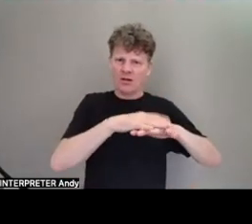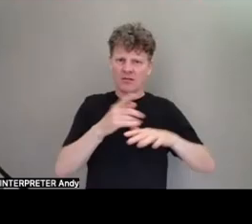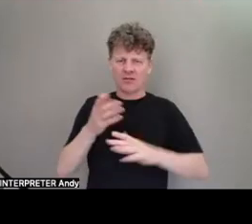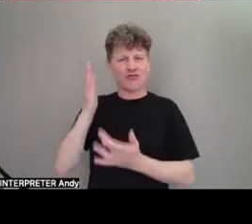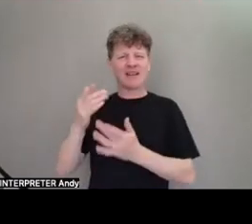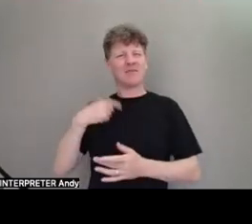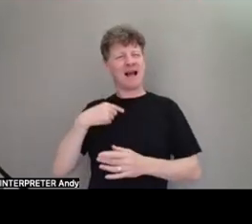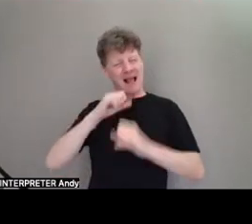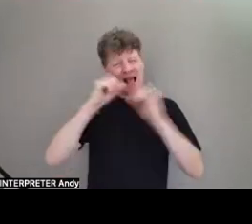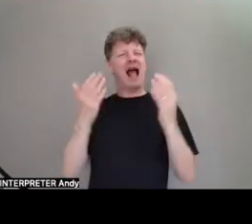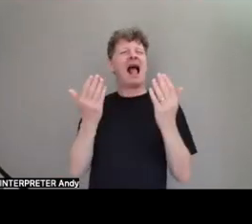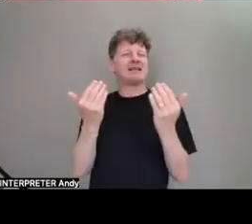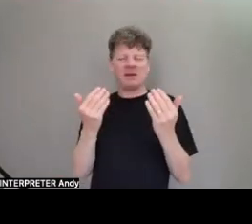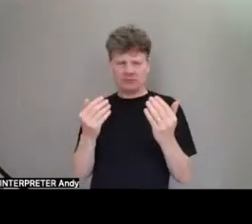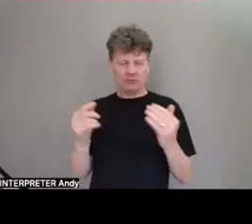chance.